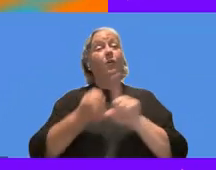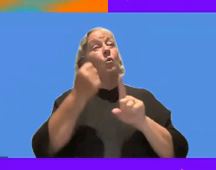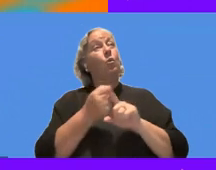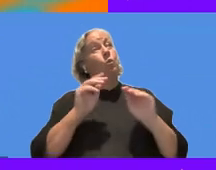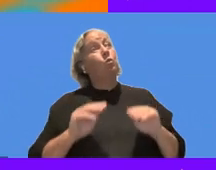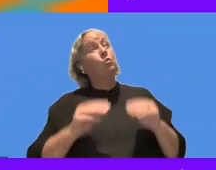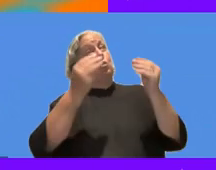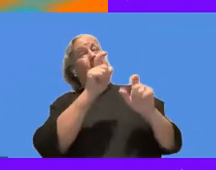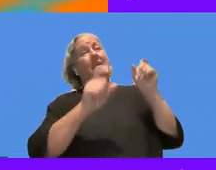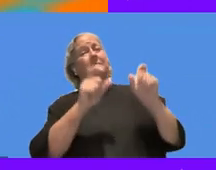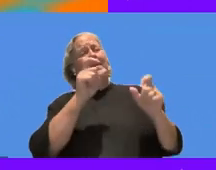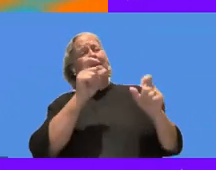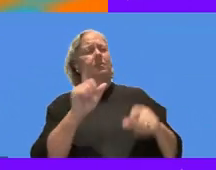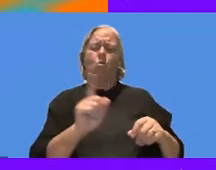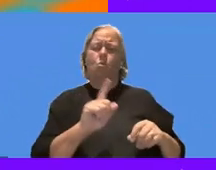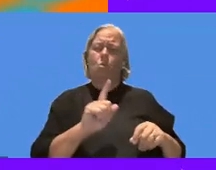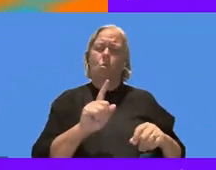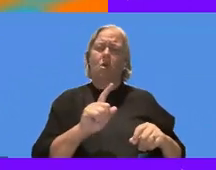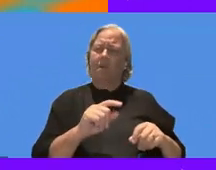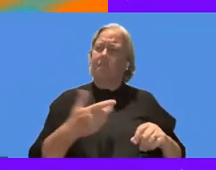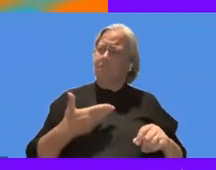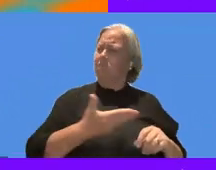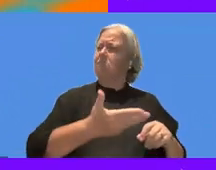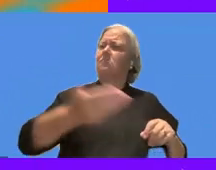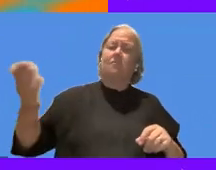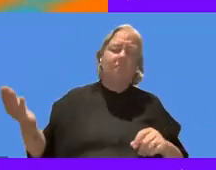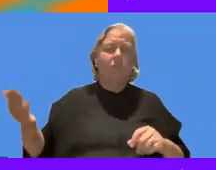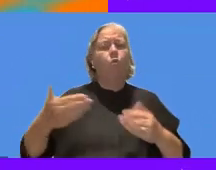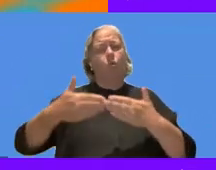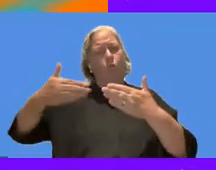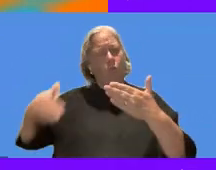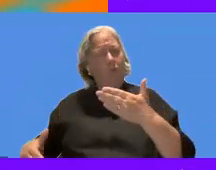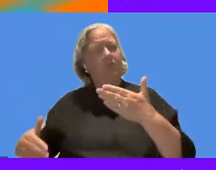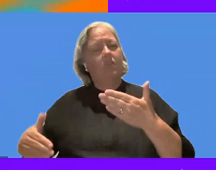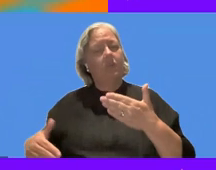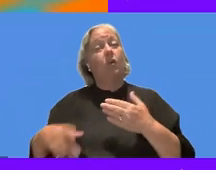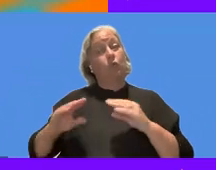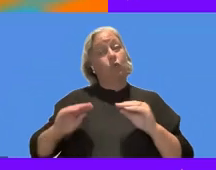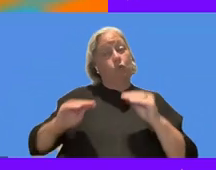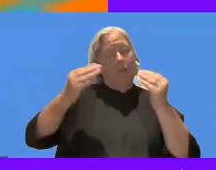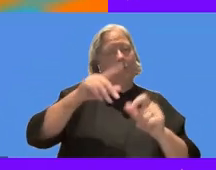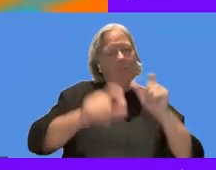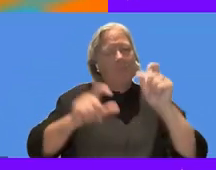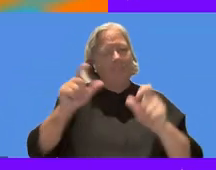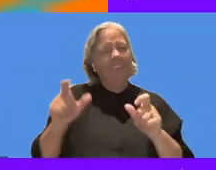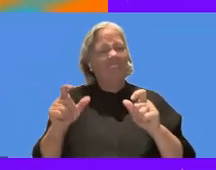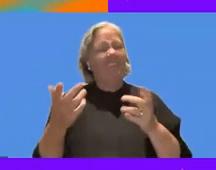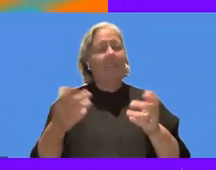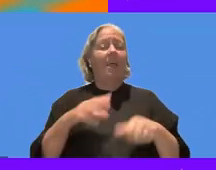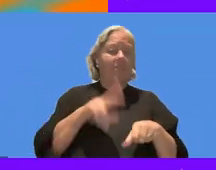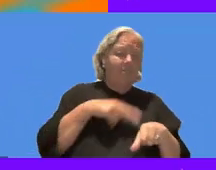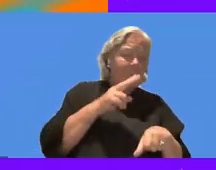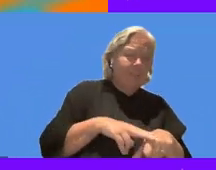also BY young people, which means that issues that affect young people that most at the global and national levels will take